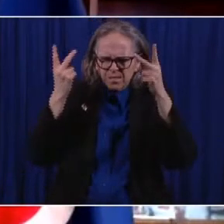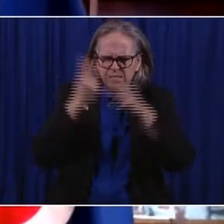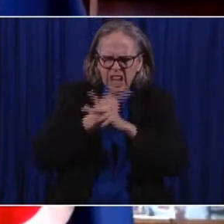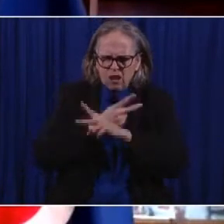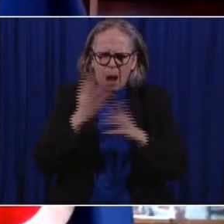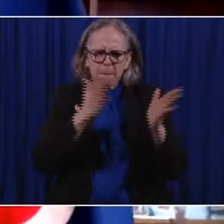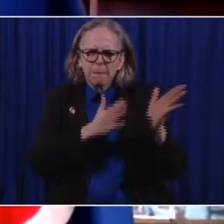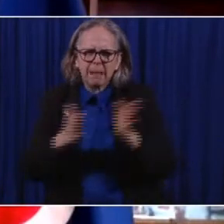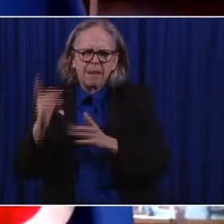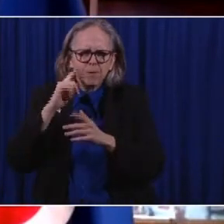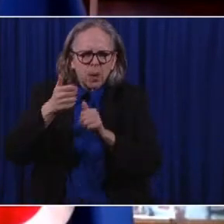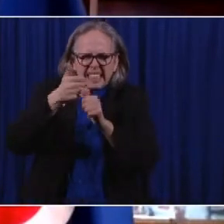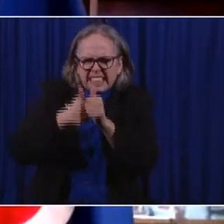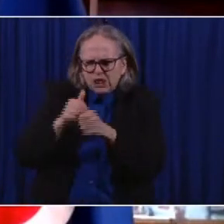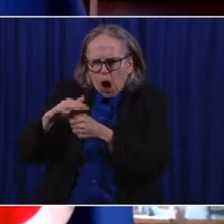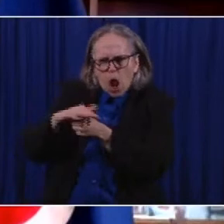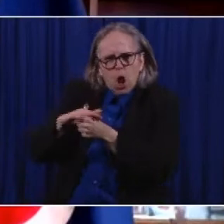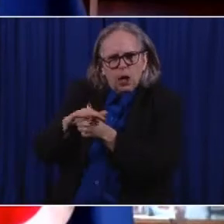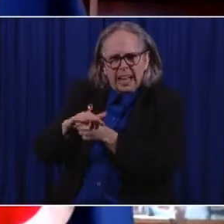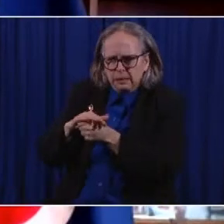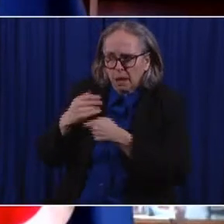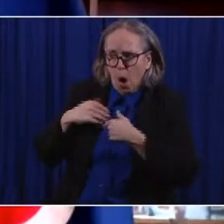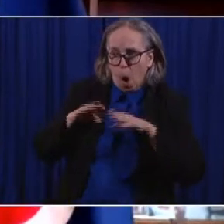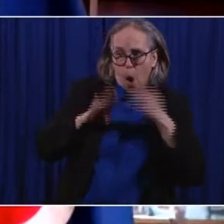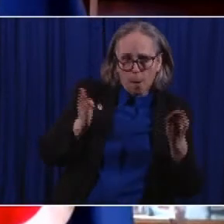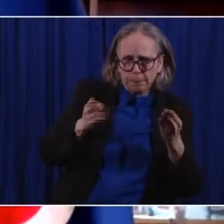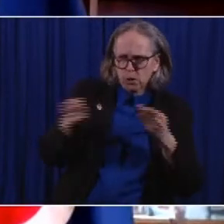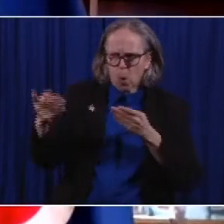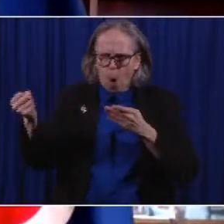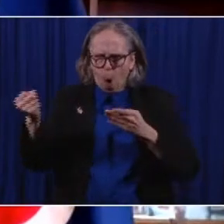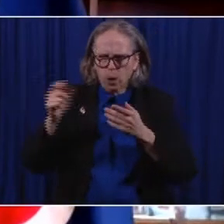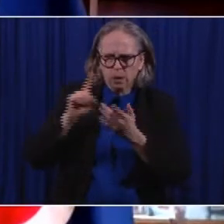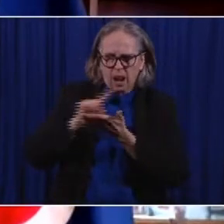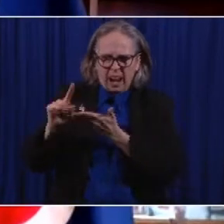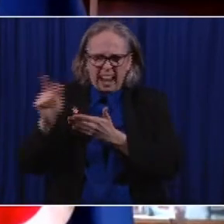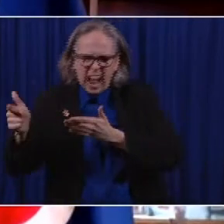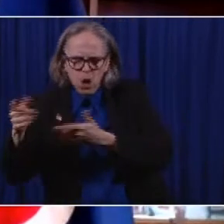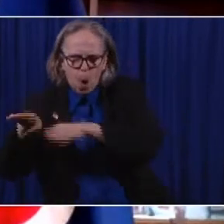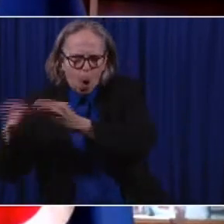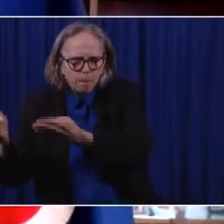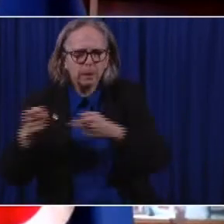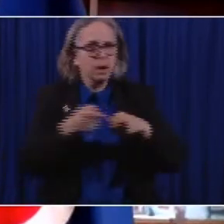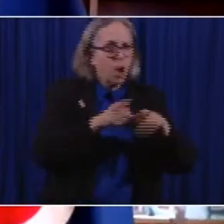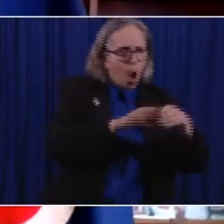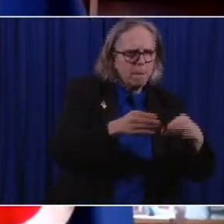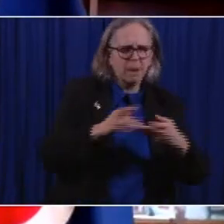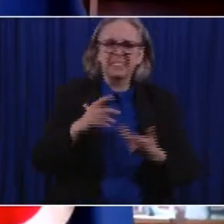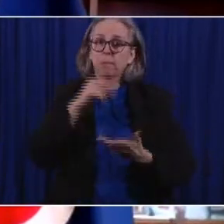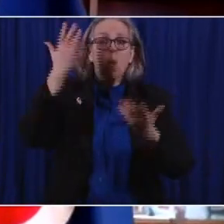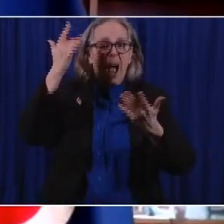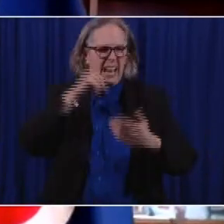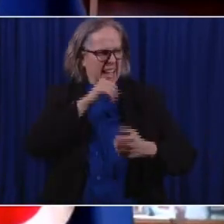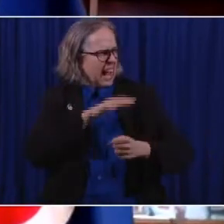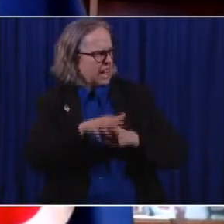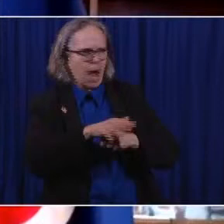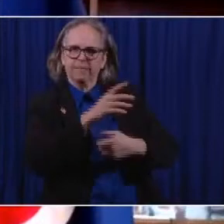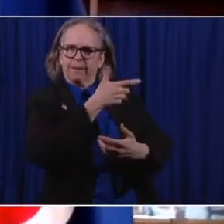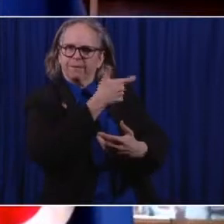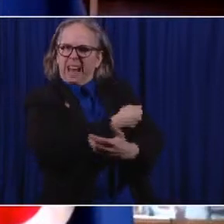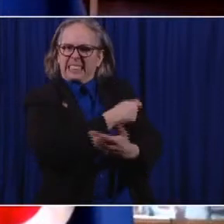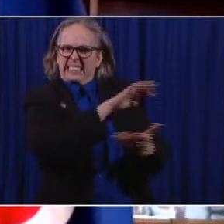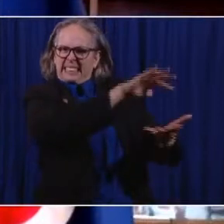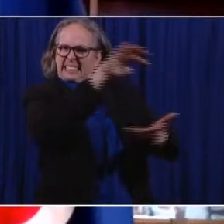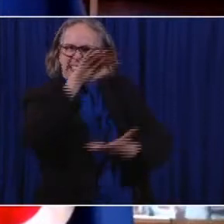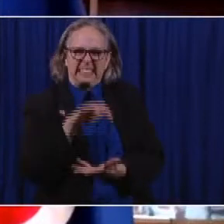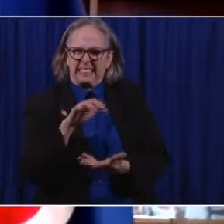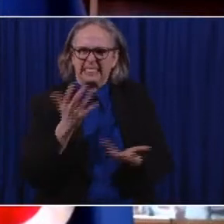times, and that there will not be enough to serve everybody. It's just a local example of the